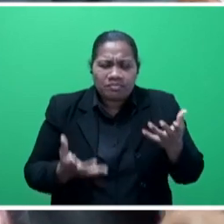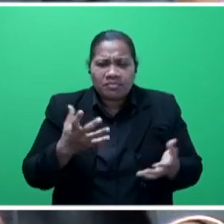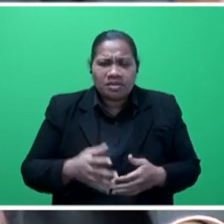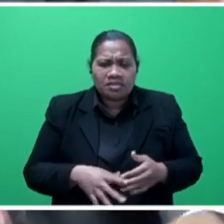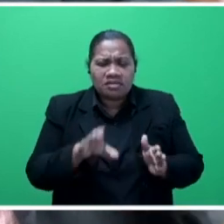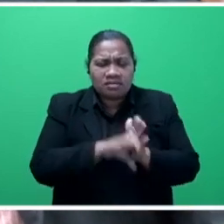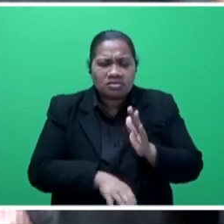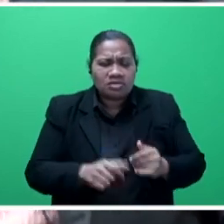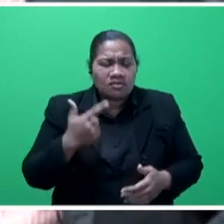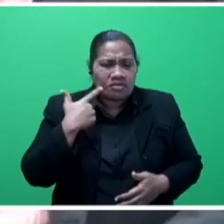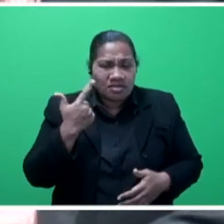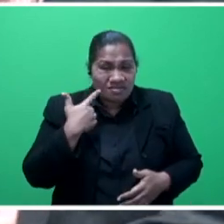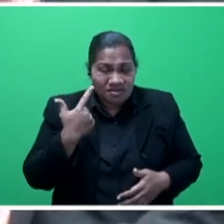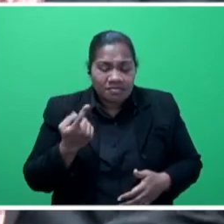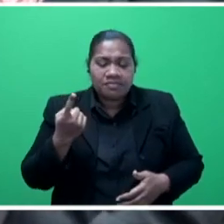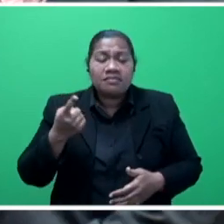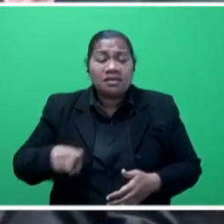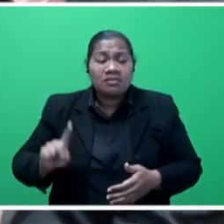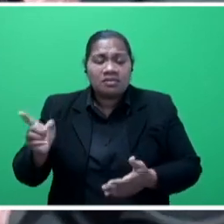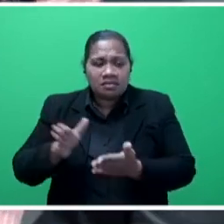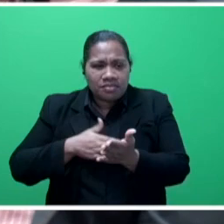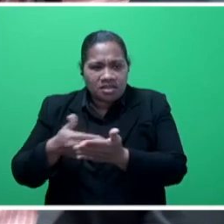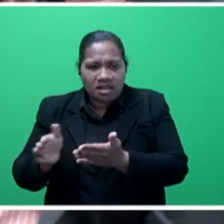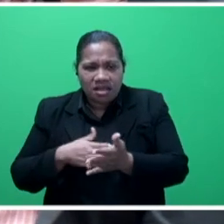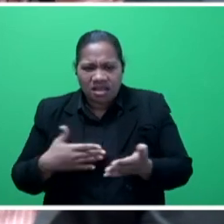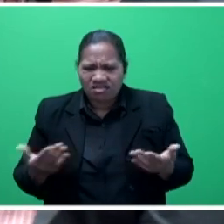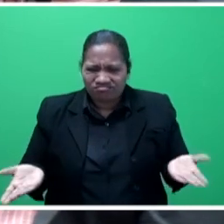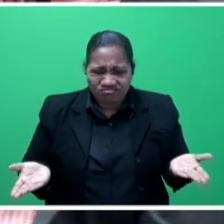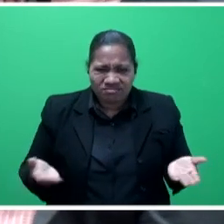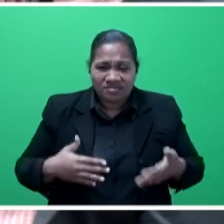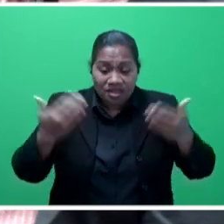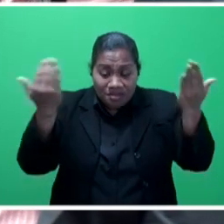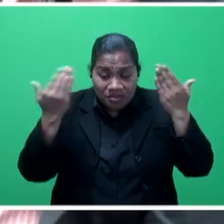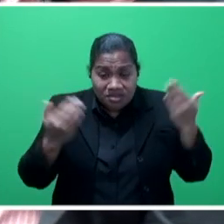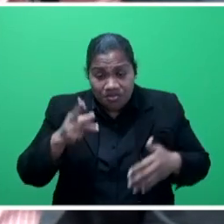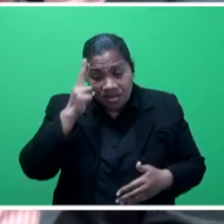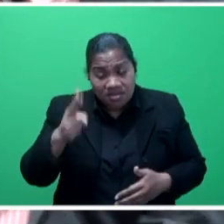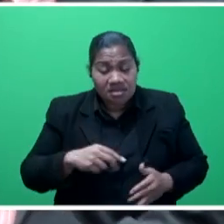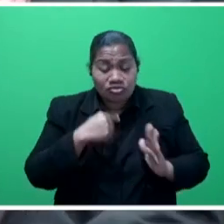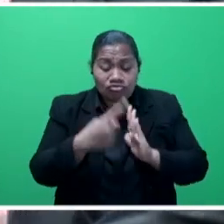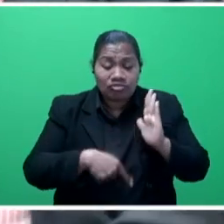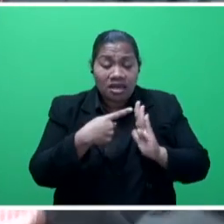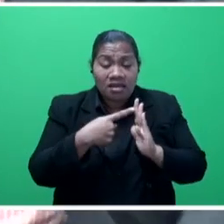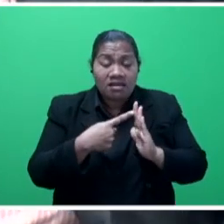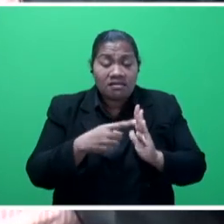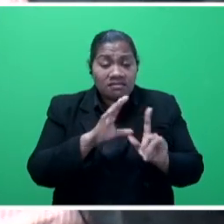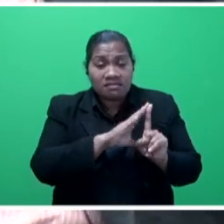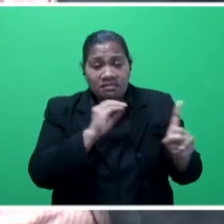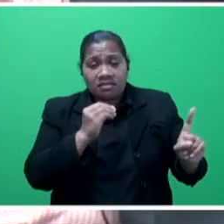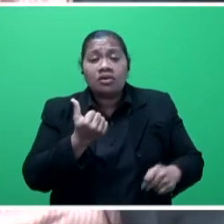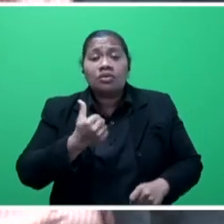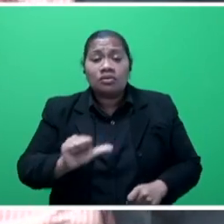just makes no sense. Mr. Speaker, sir, this Sri Lanka example is being used